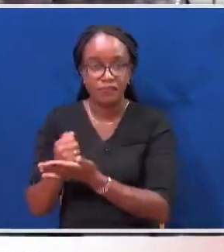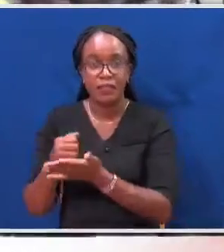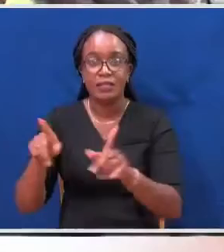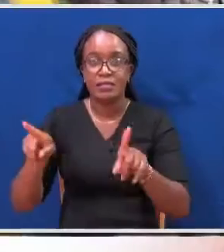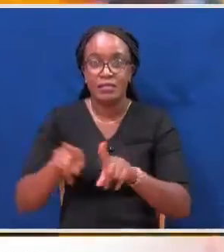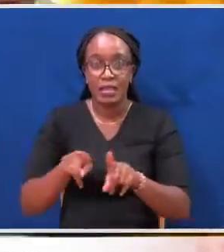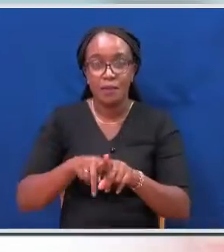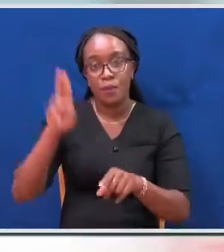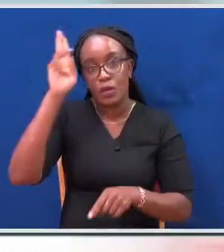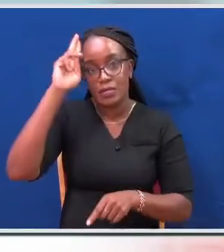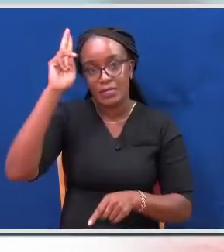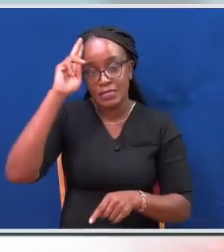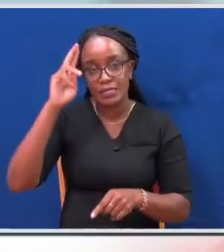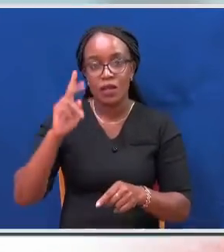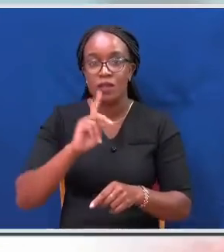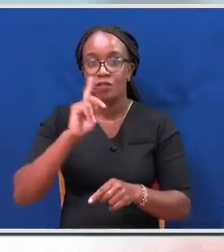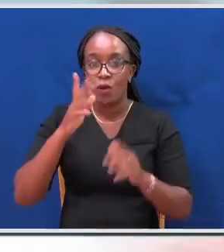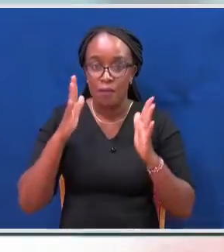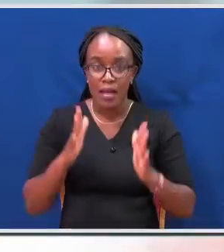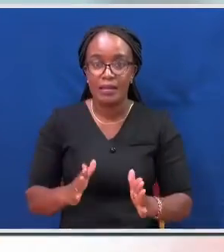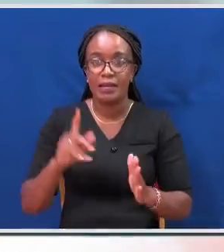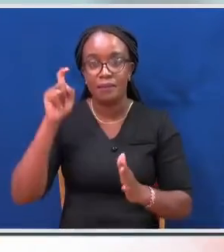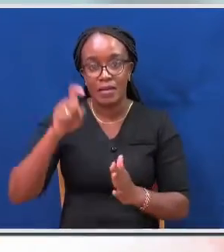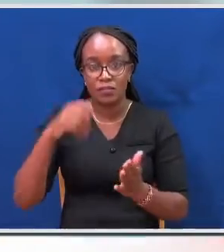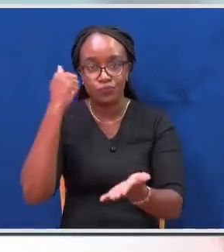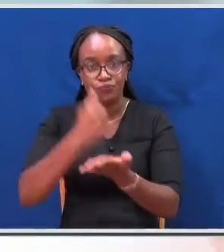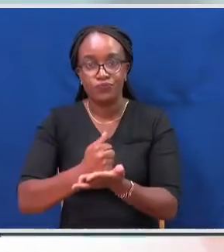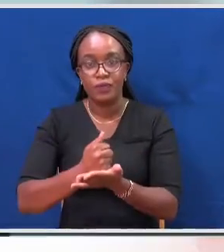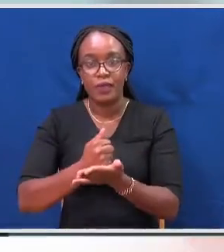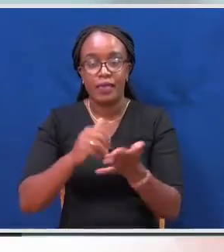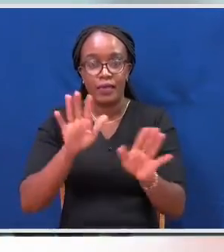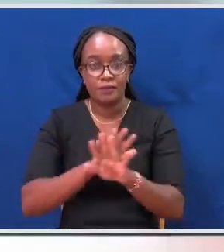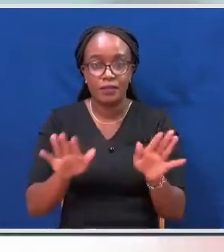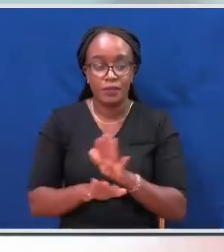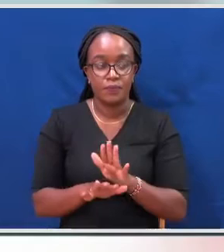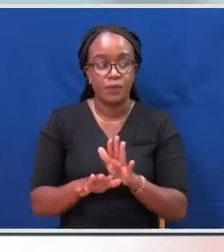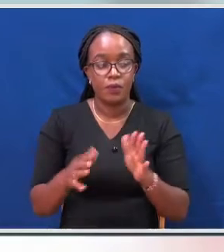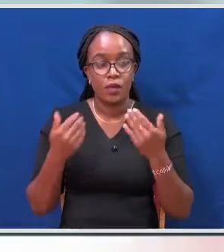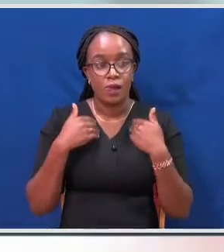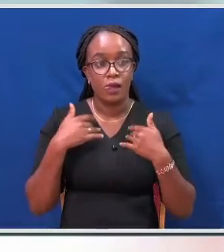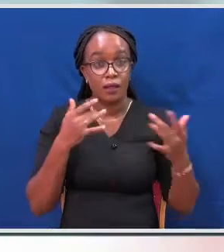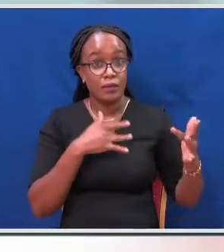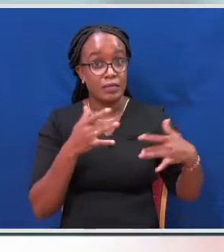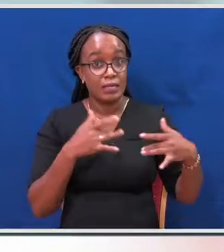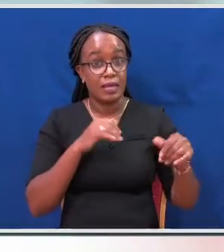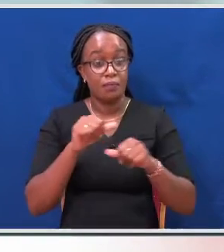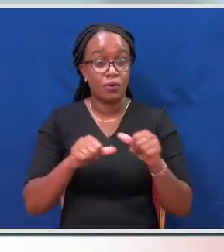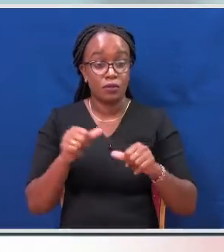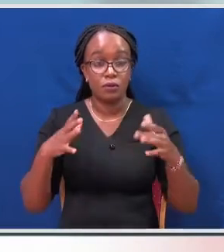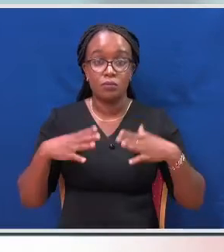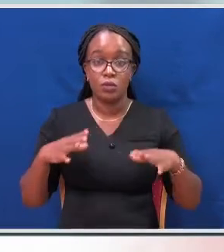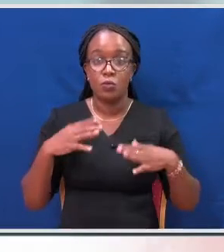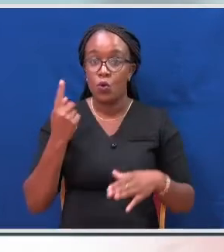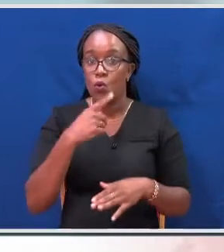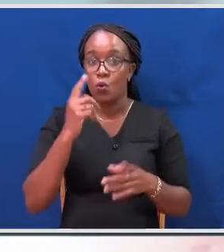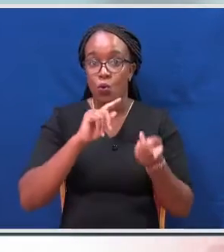area police commander. I know they will be concerned, certainly, about some of our people who come to largely